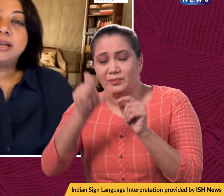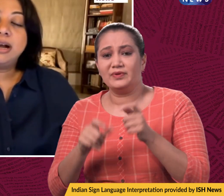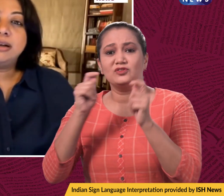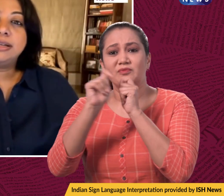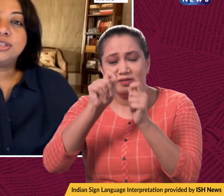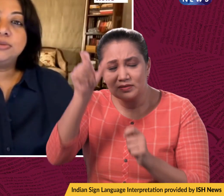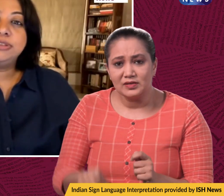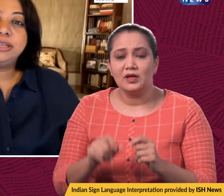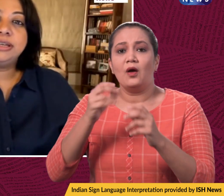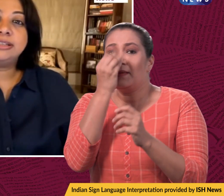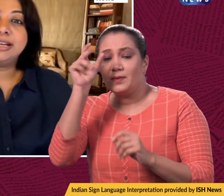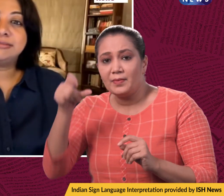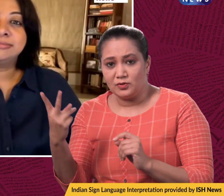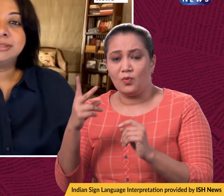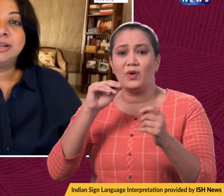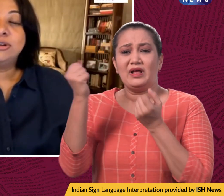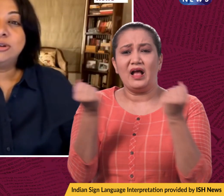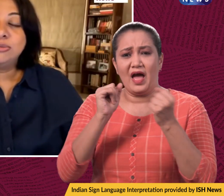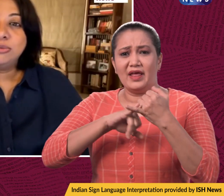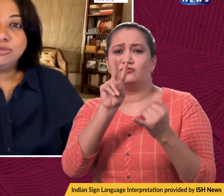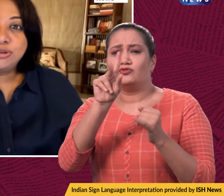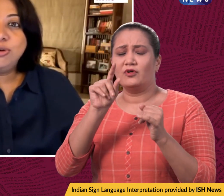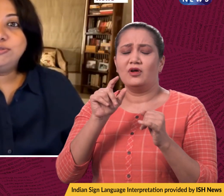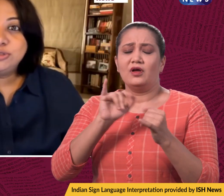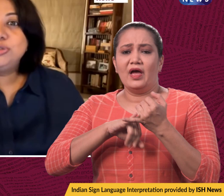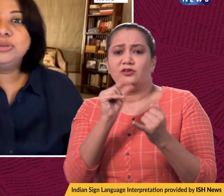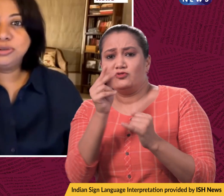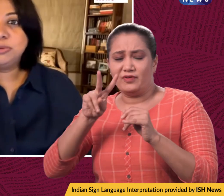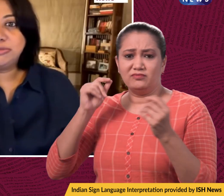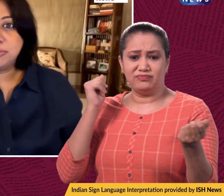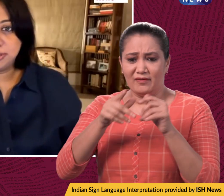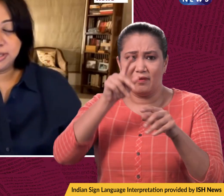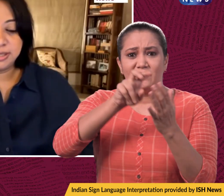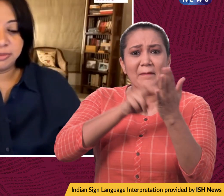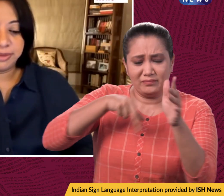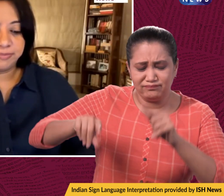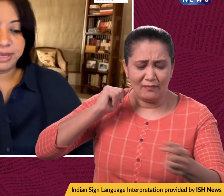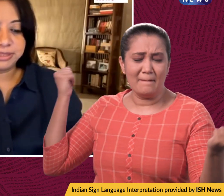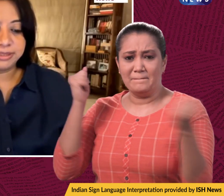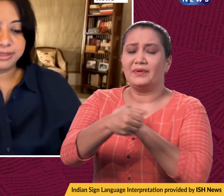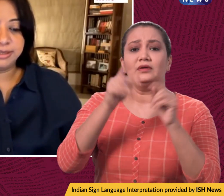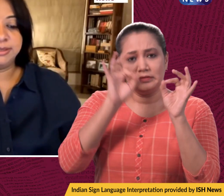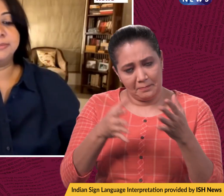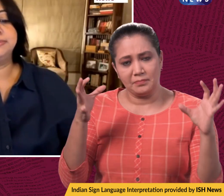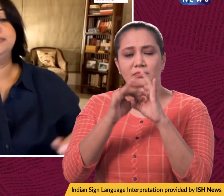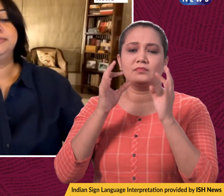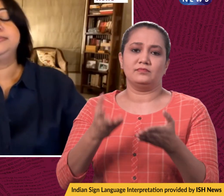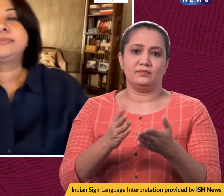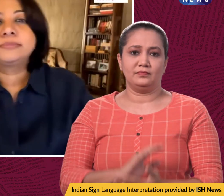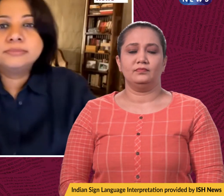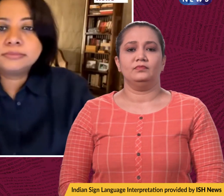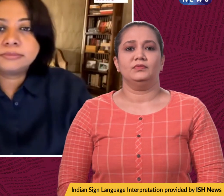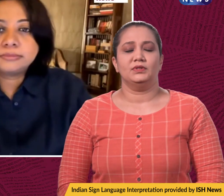There was a car, an SUV that drove through a group of farmers, killing some of them. That was the incident.